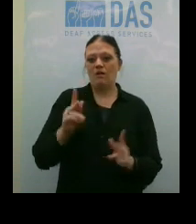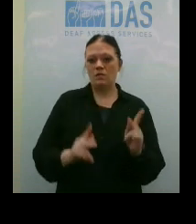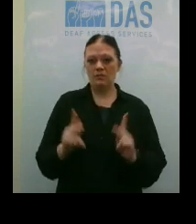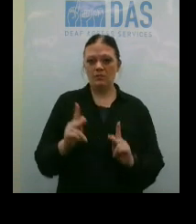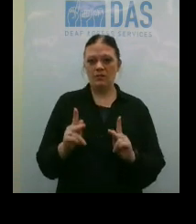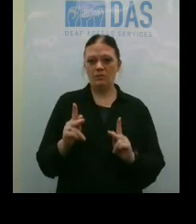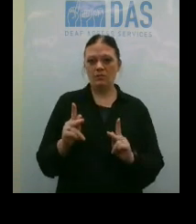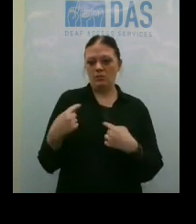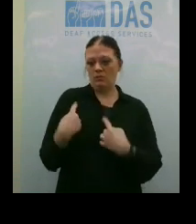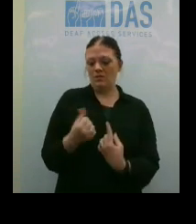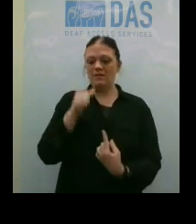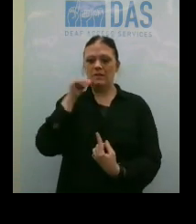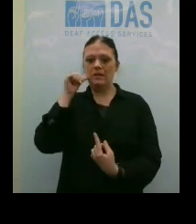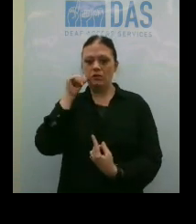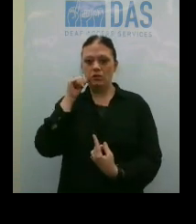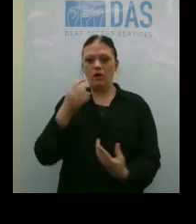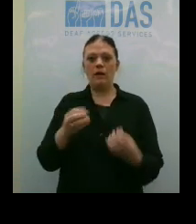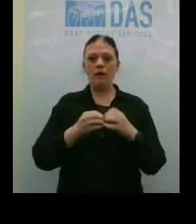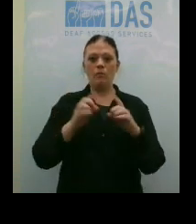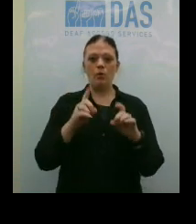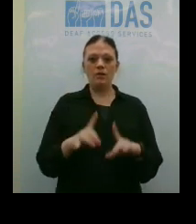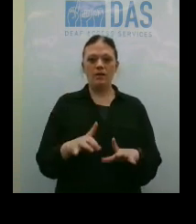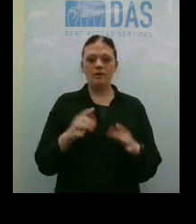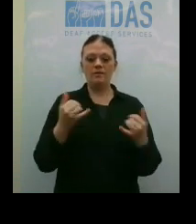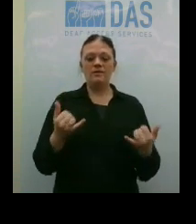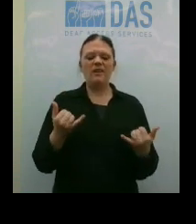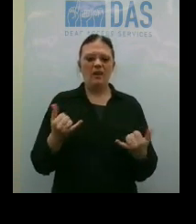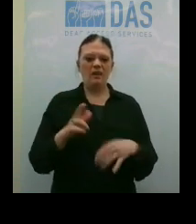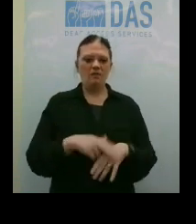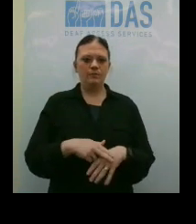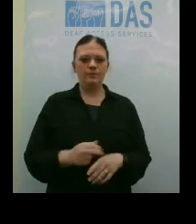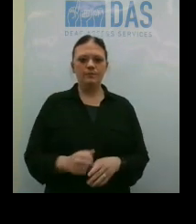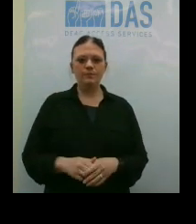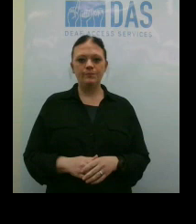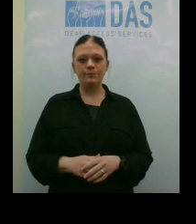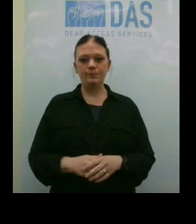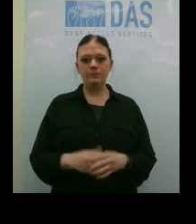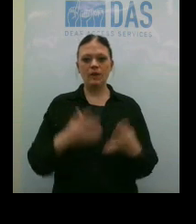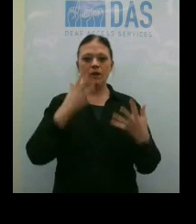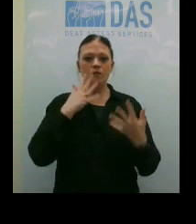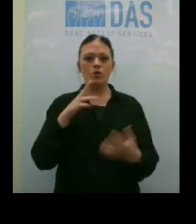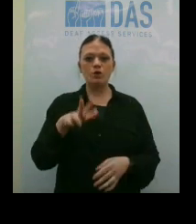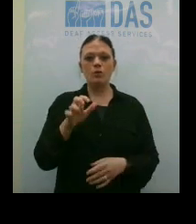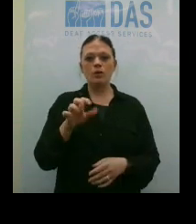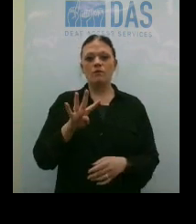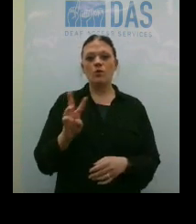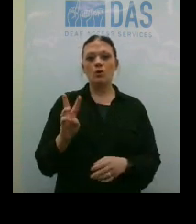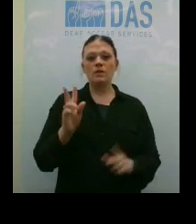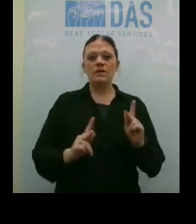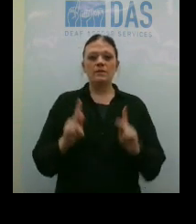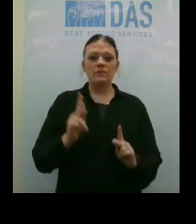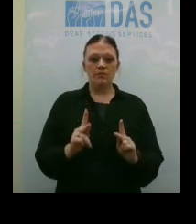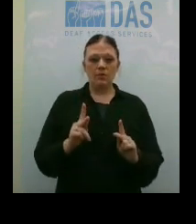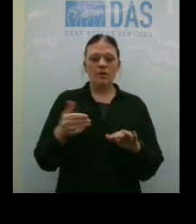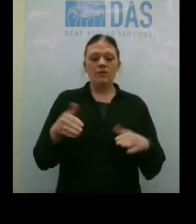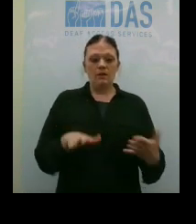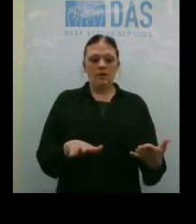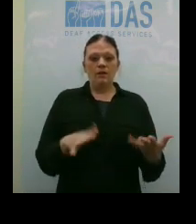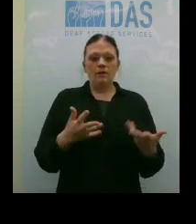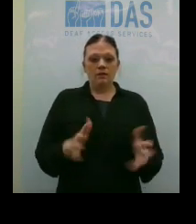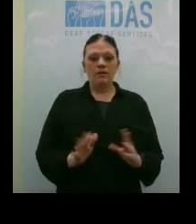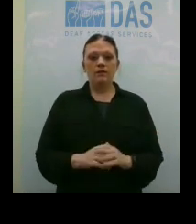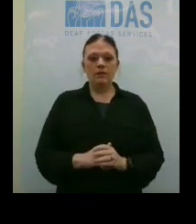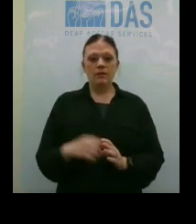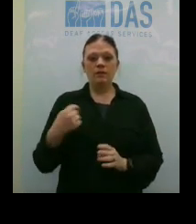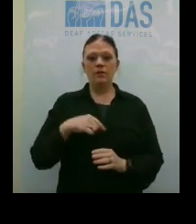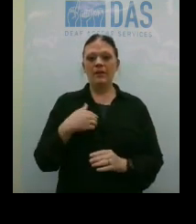through yesterday, and there was more tests that are being done, of course, today. Unfortunately, 346 people have died. We